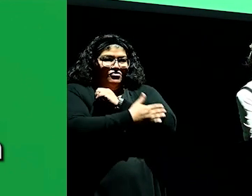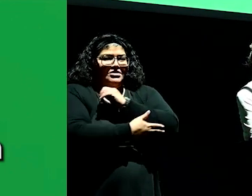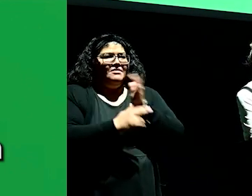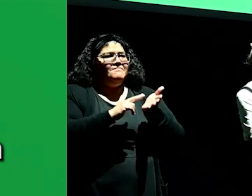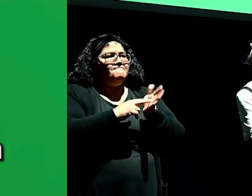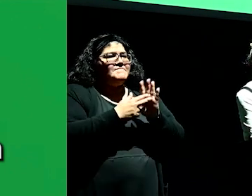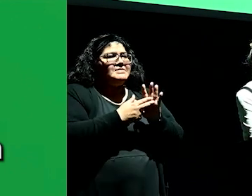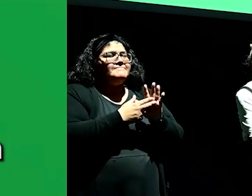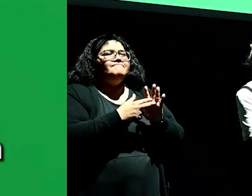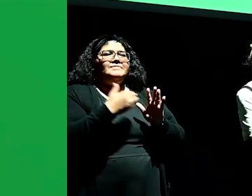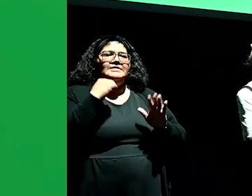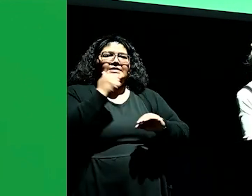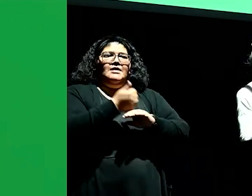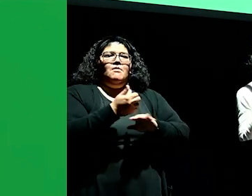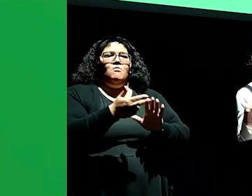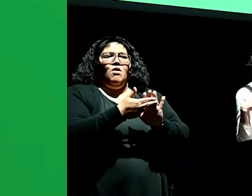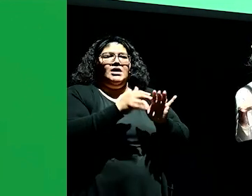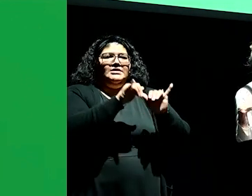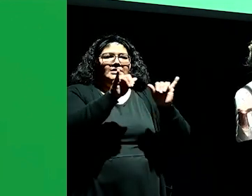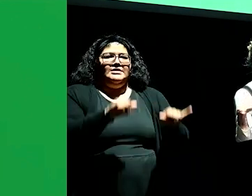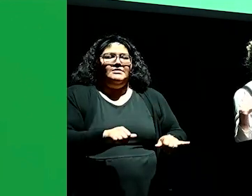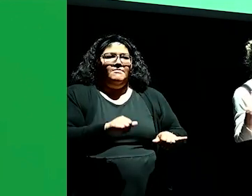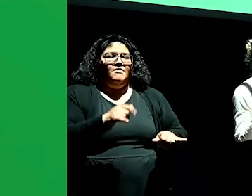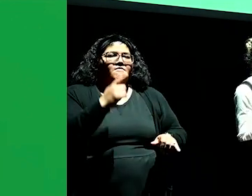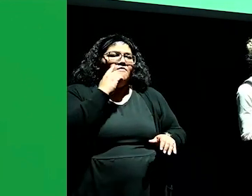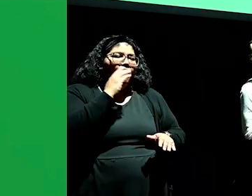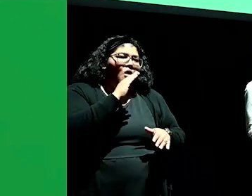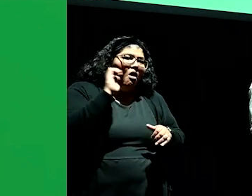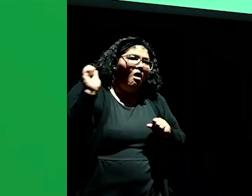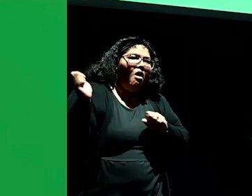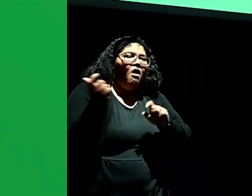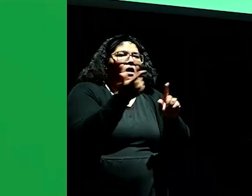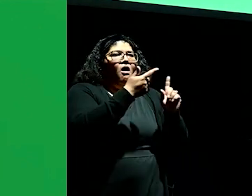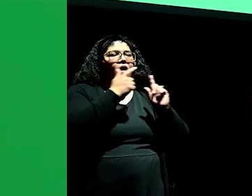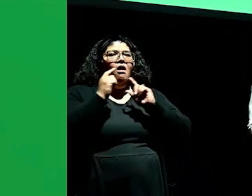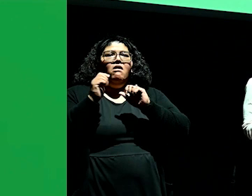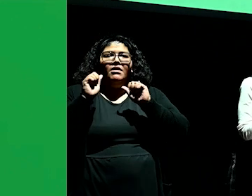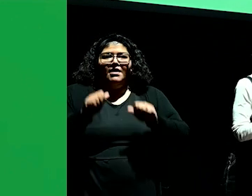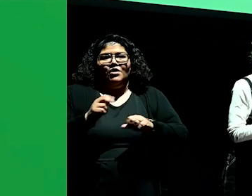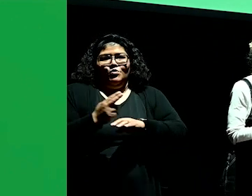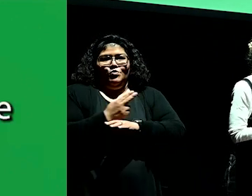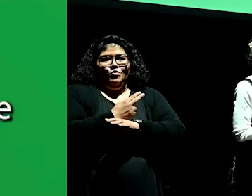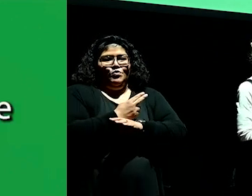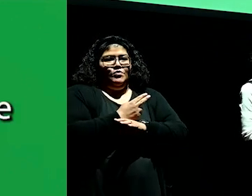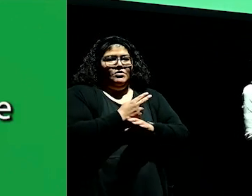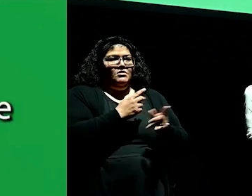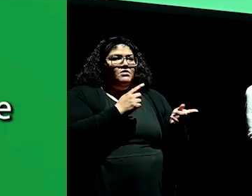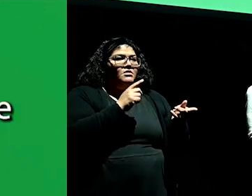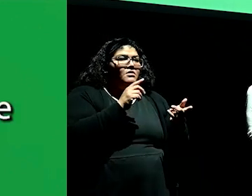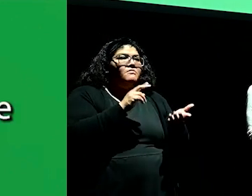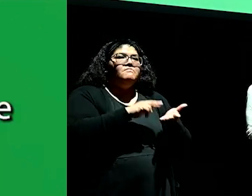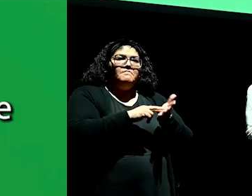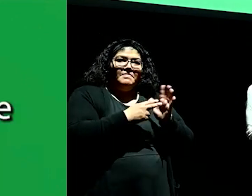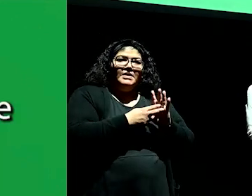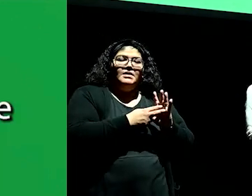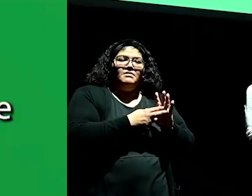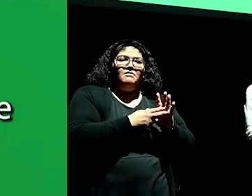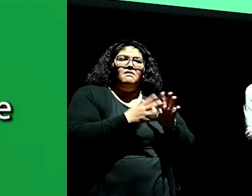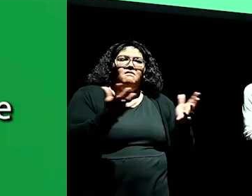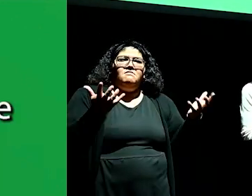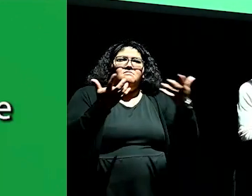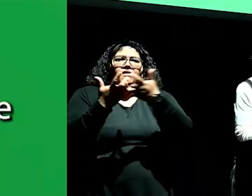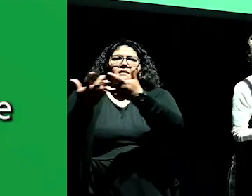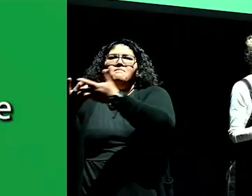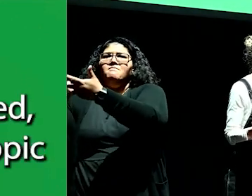a branded system and really a branded portal in and out of footage that could be highly